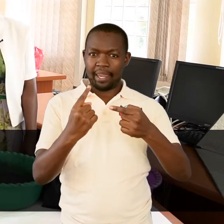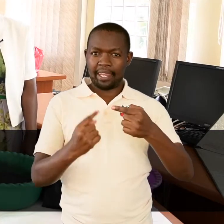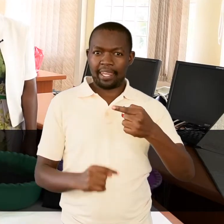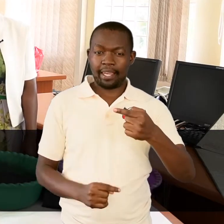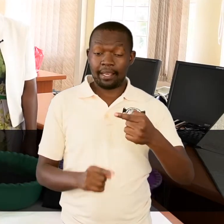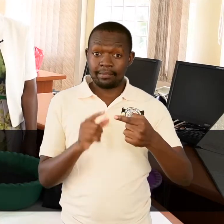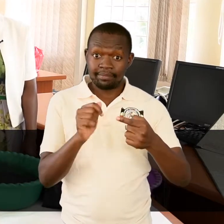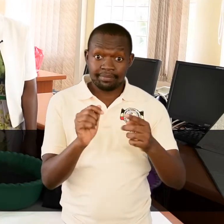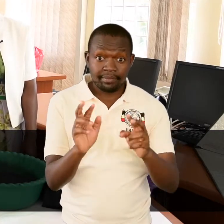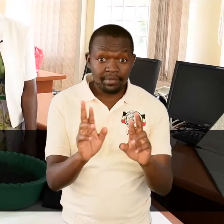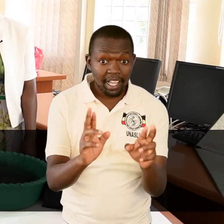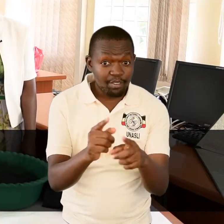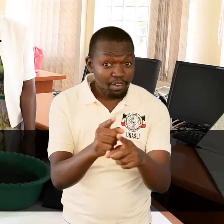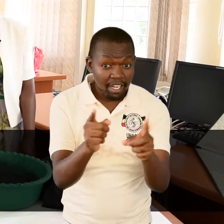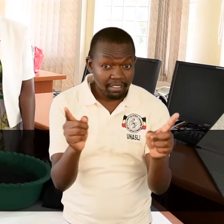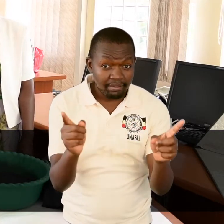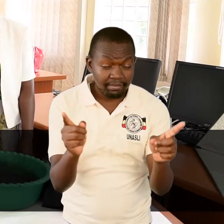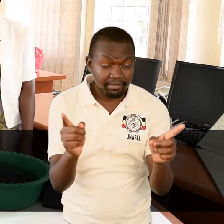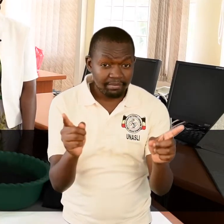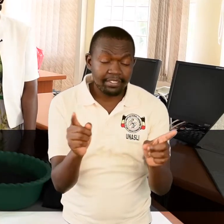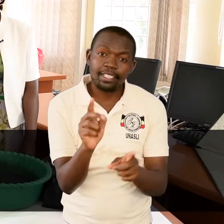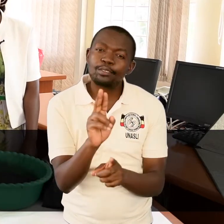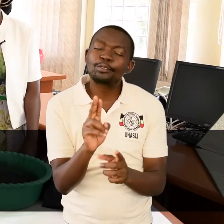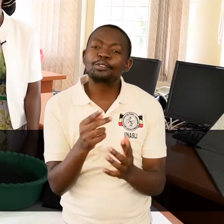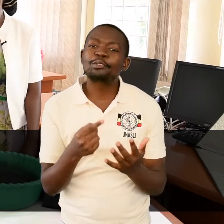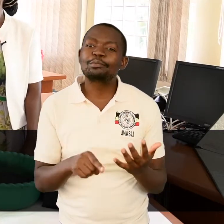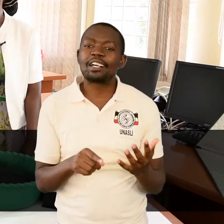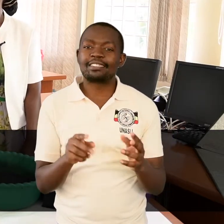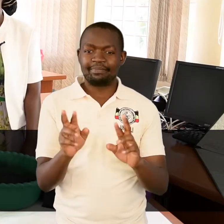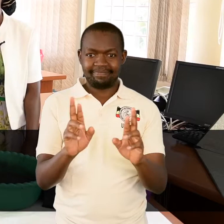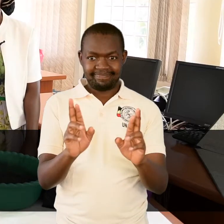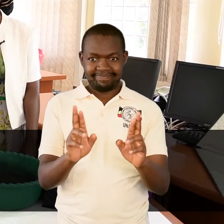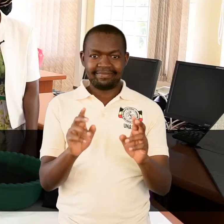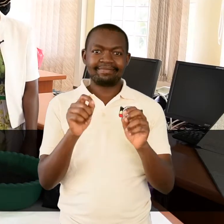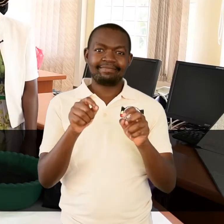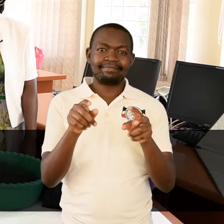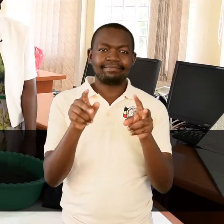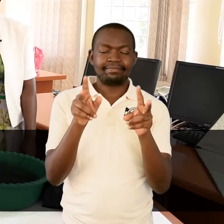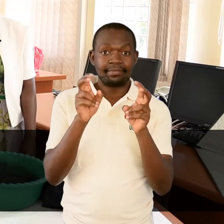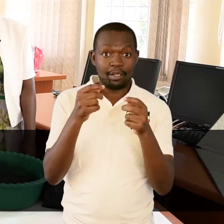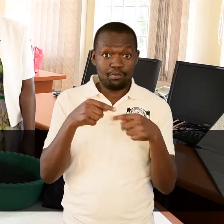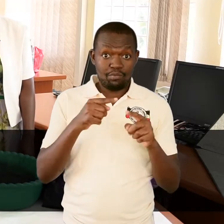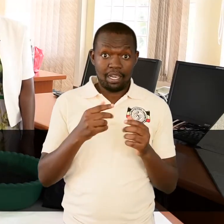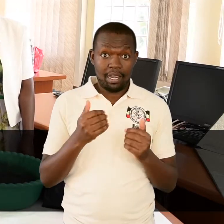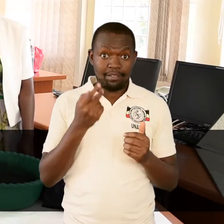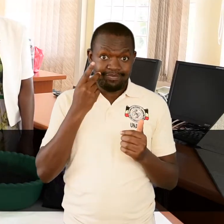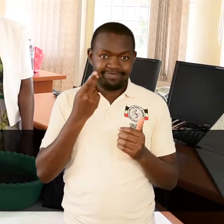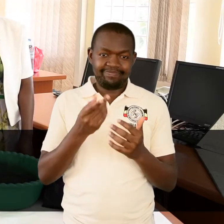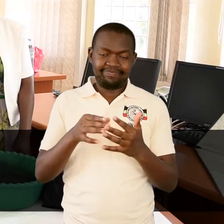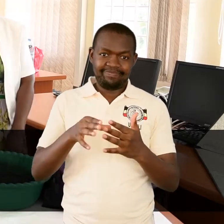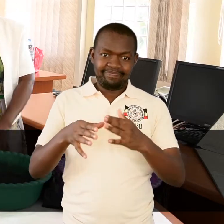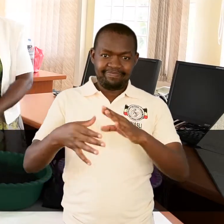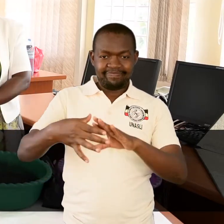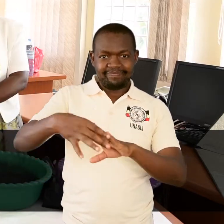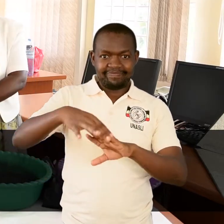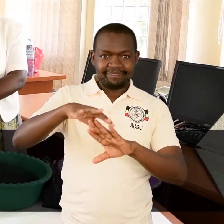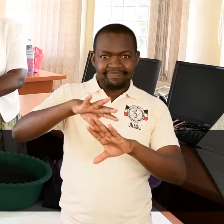get ready with what you are going to use. And here, we are now putting on our